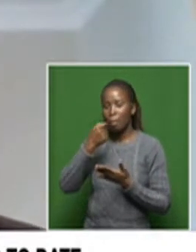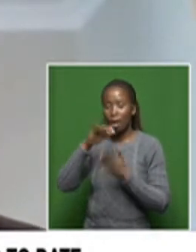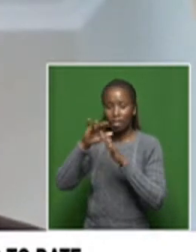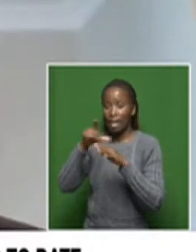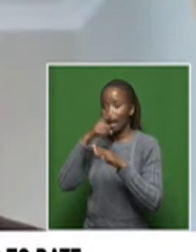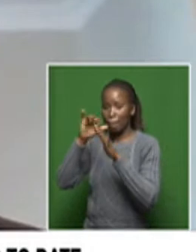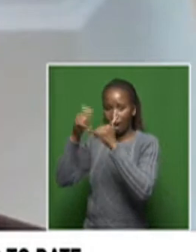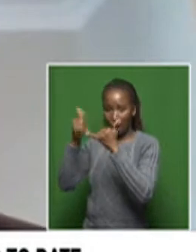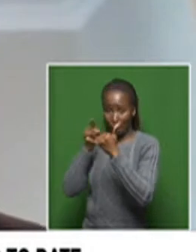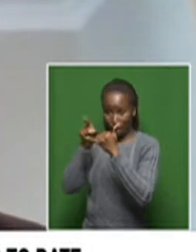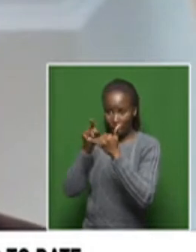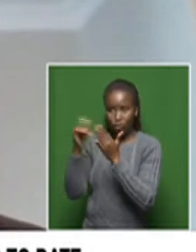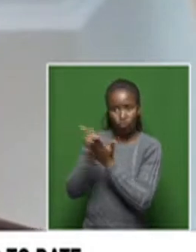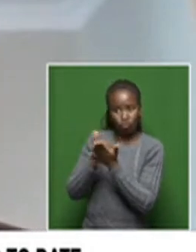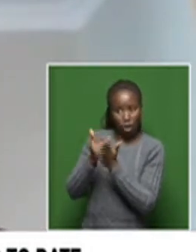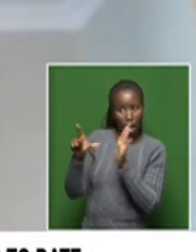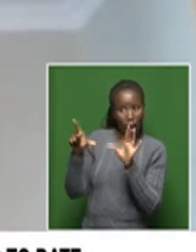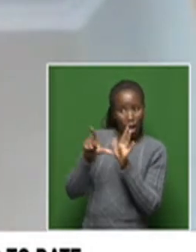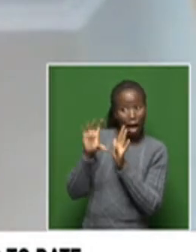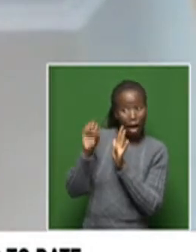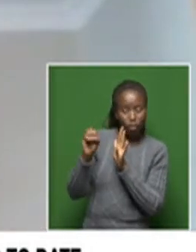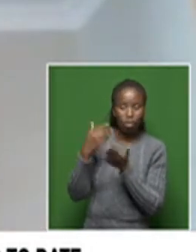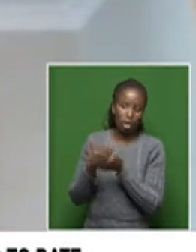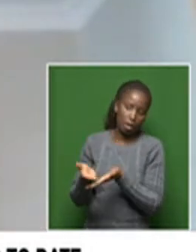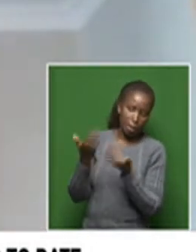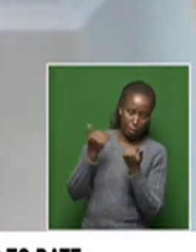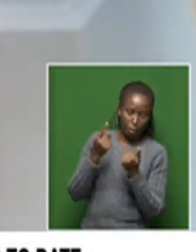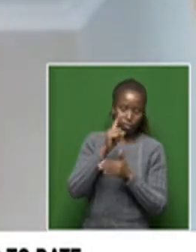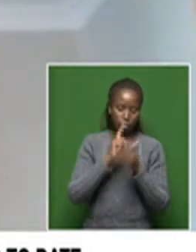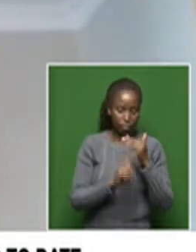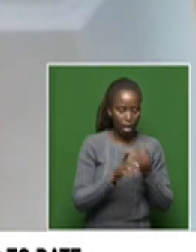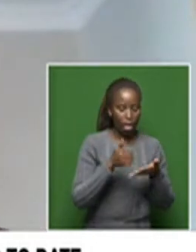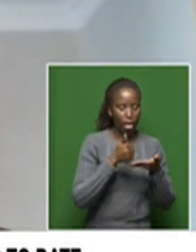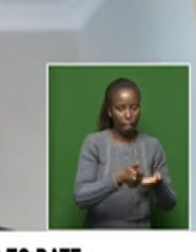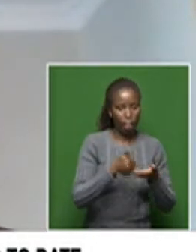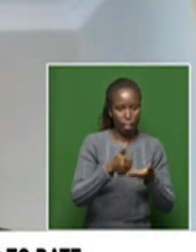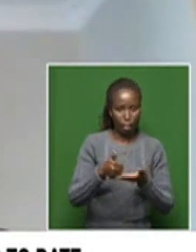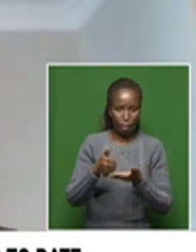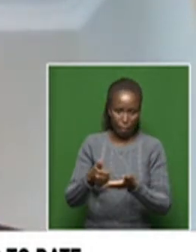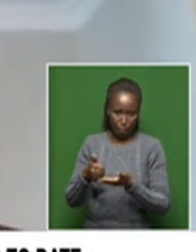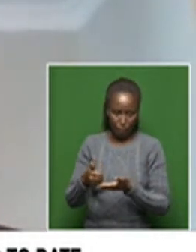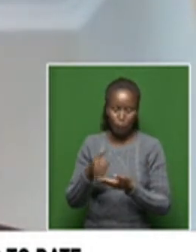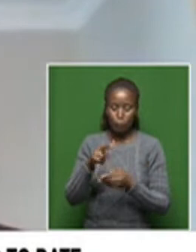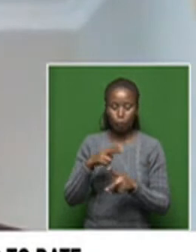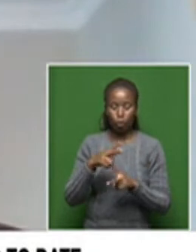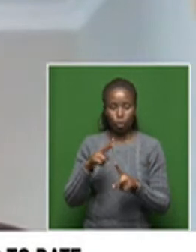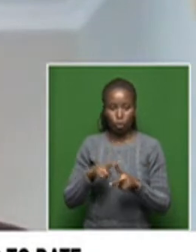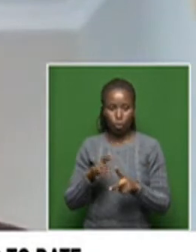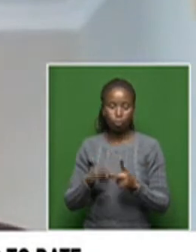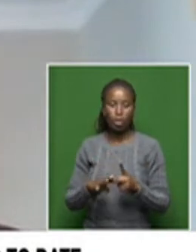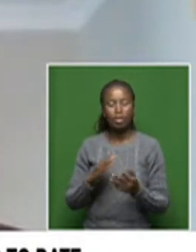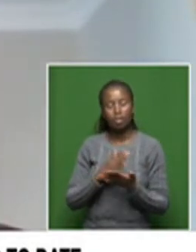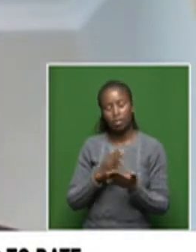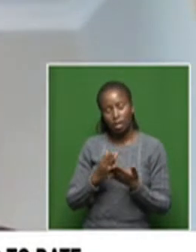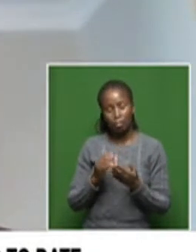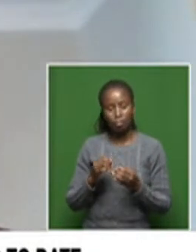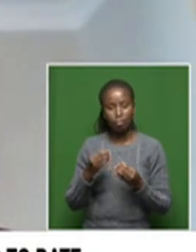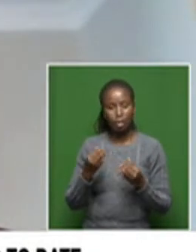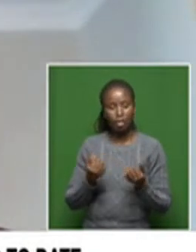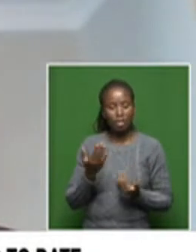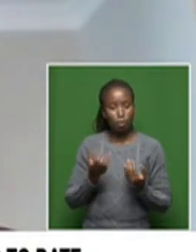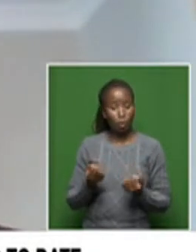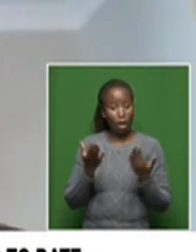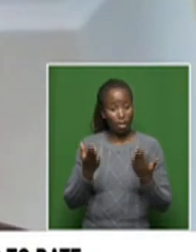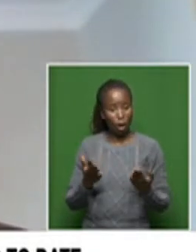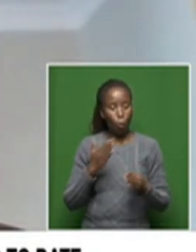designated points for the delivery of the vaccines. And there's a service provider working with the South African Police Services for